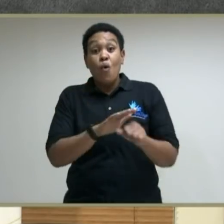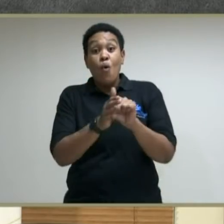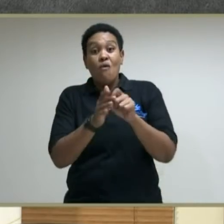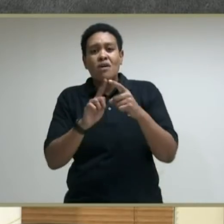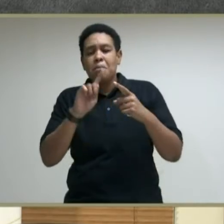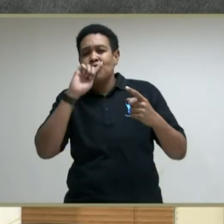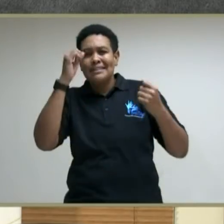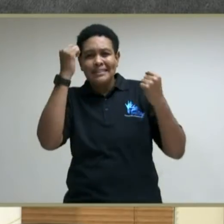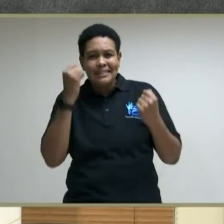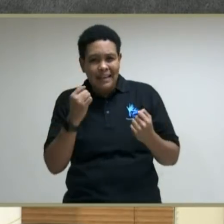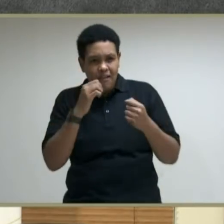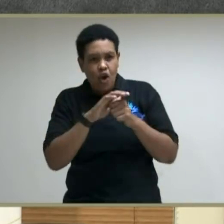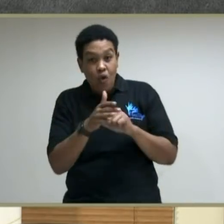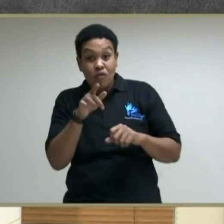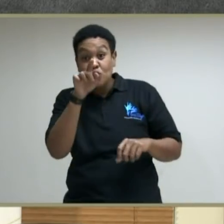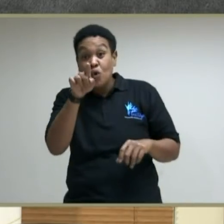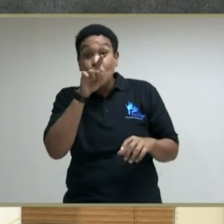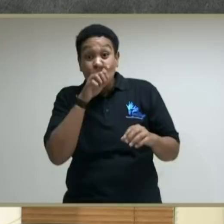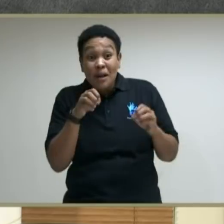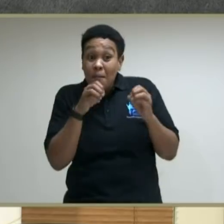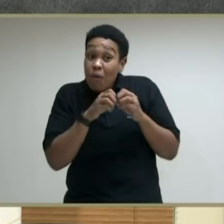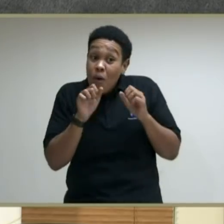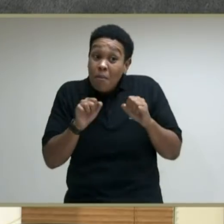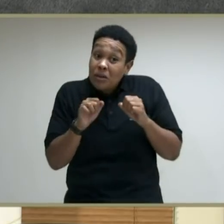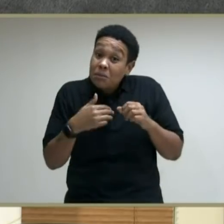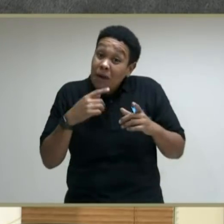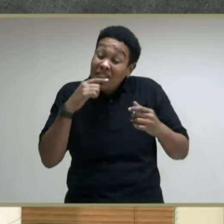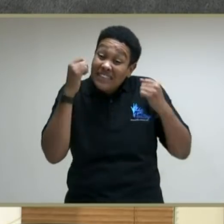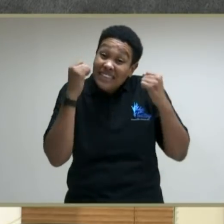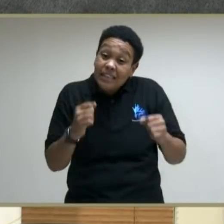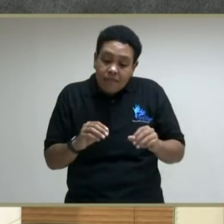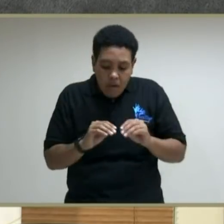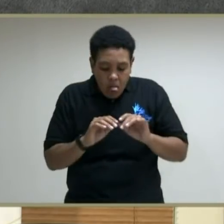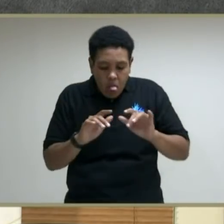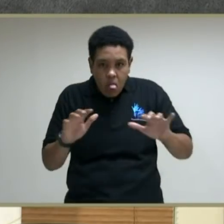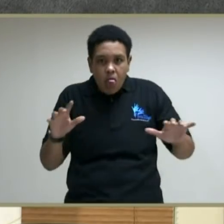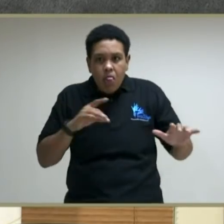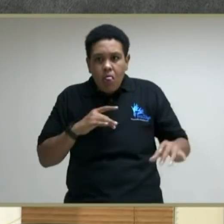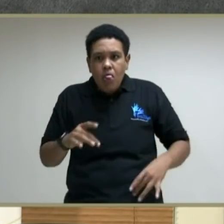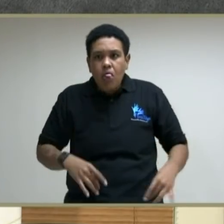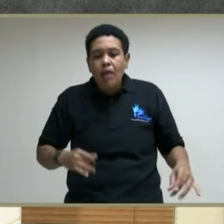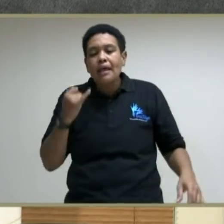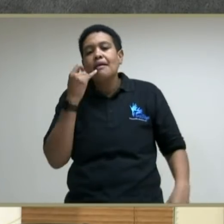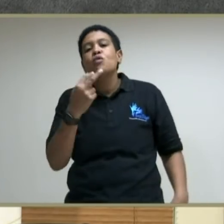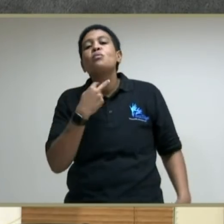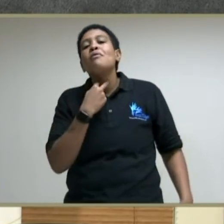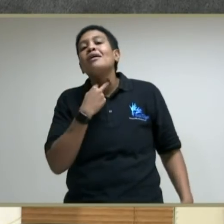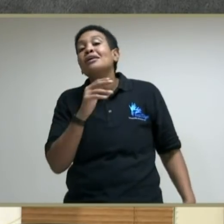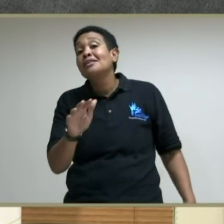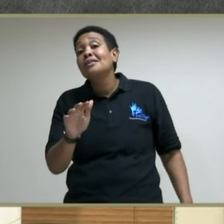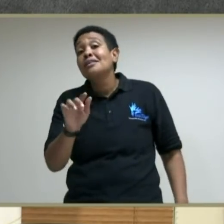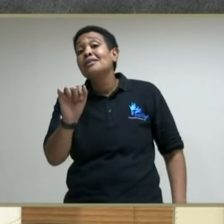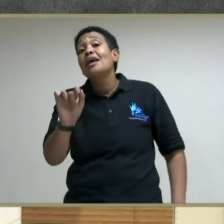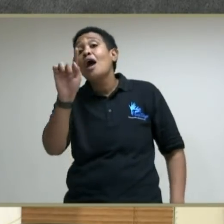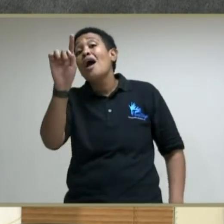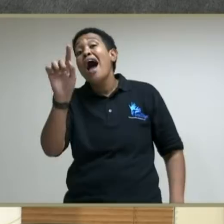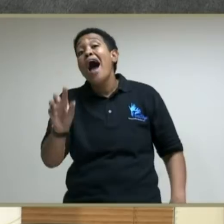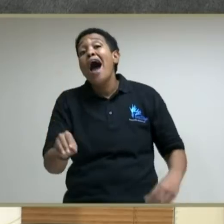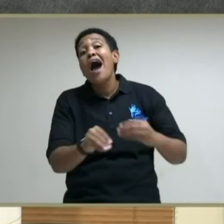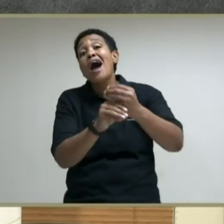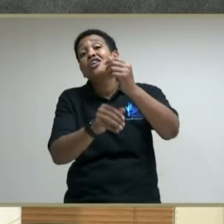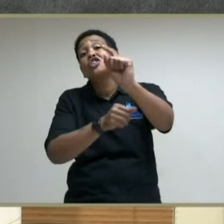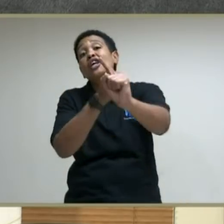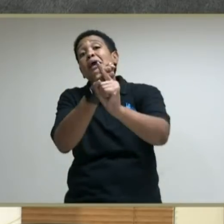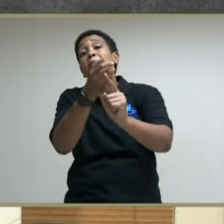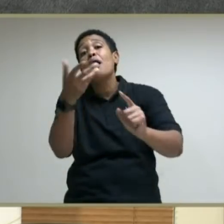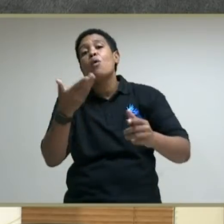severe COVID. And so you're more likely to have a severe outcome if you're pregnant, and it can also affect